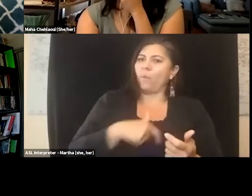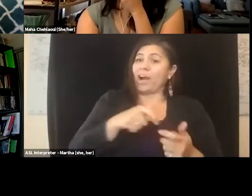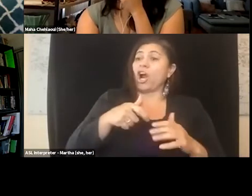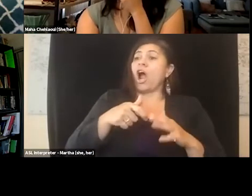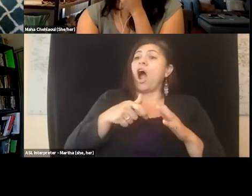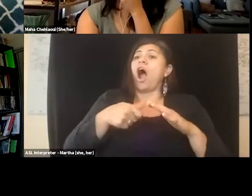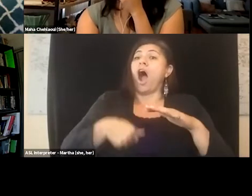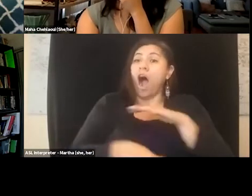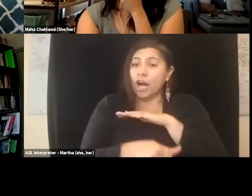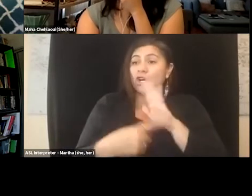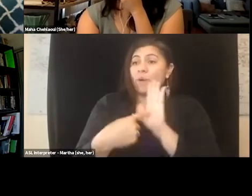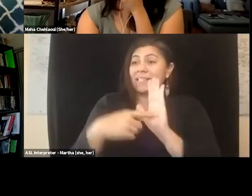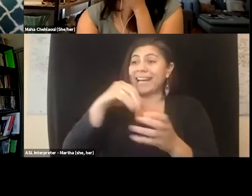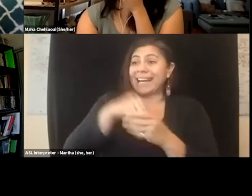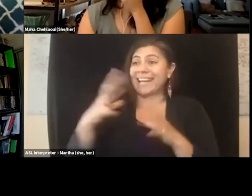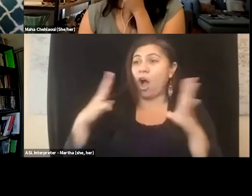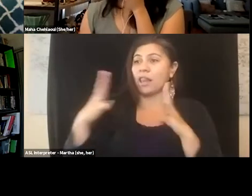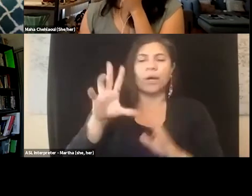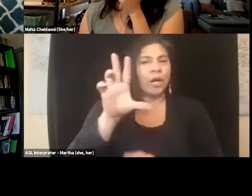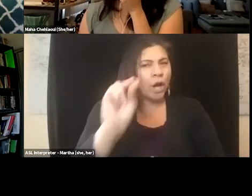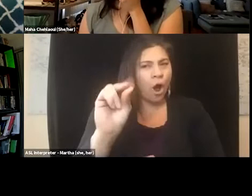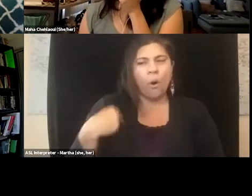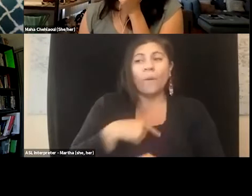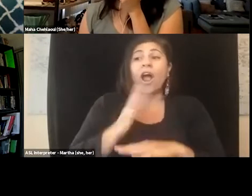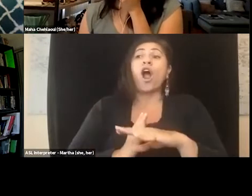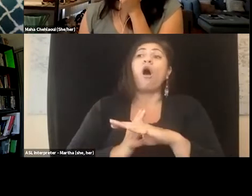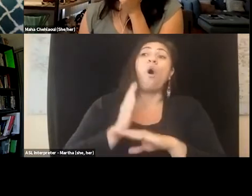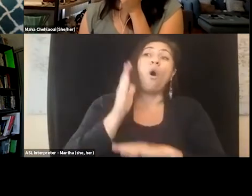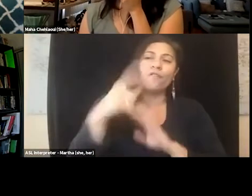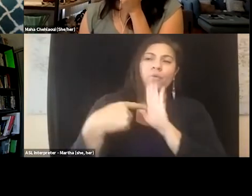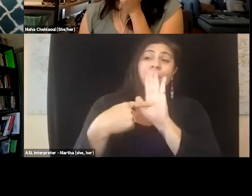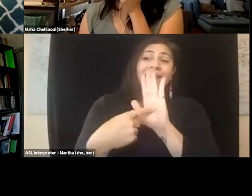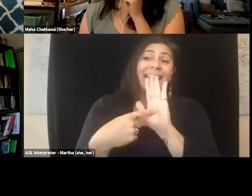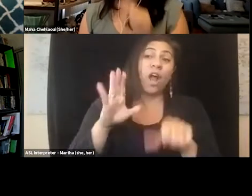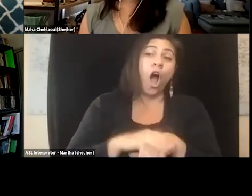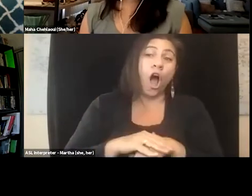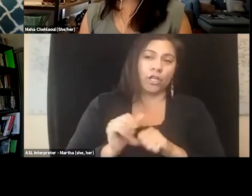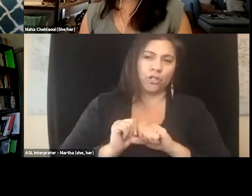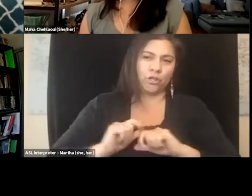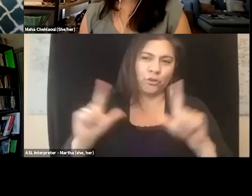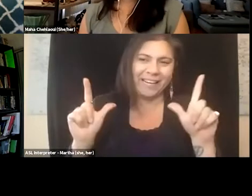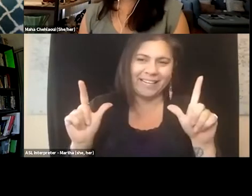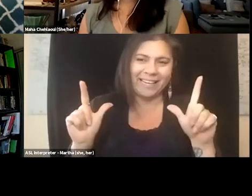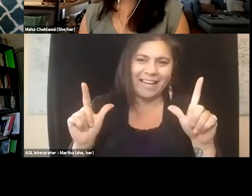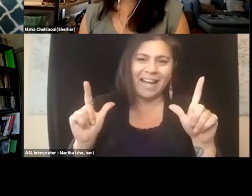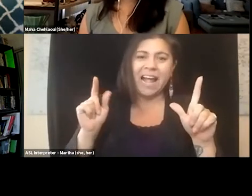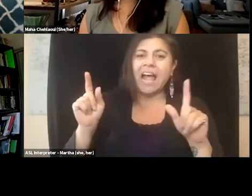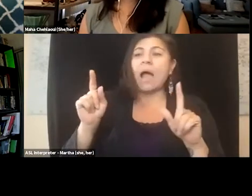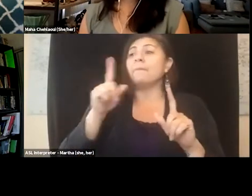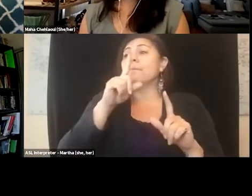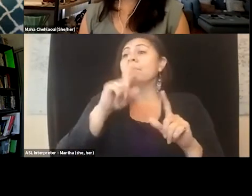We are overrepresented on screen, right? They're always playing in the Middle East, except it's always a white